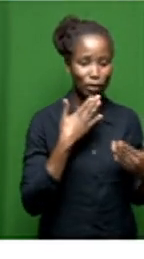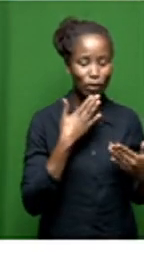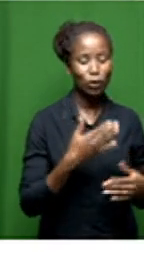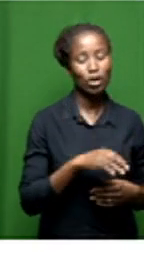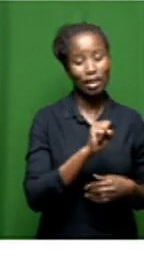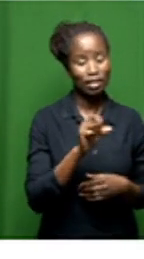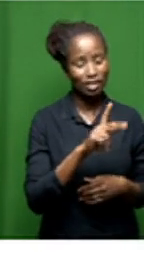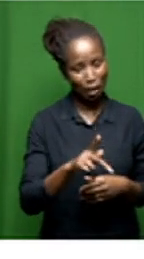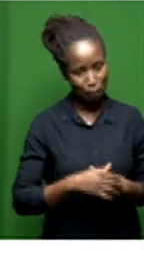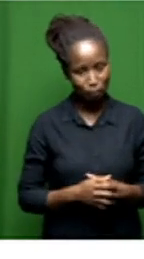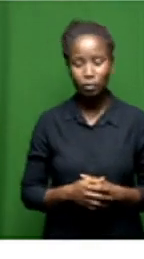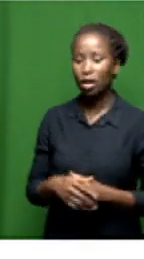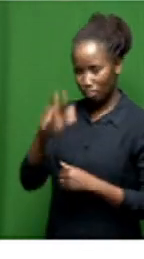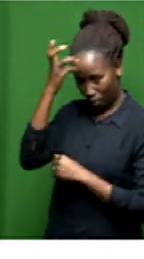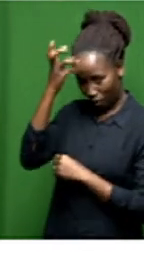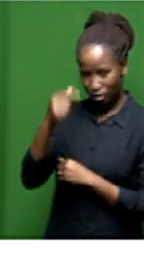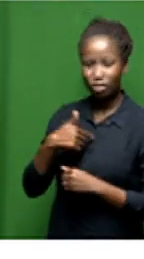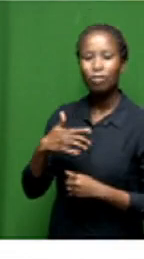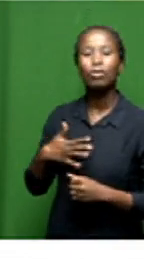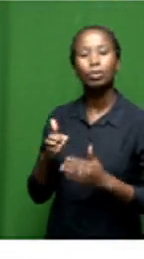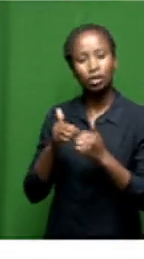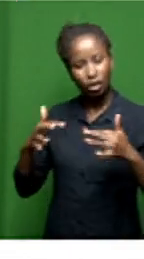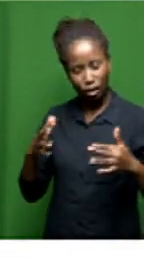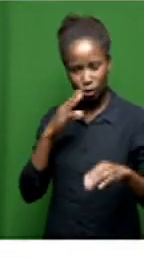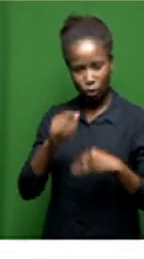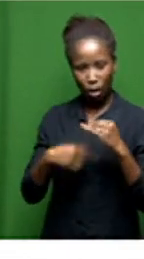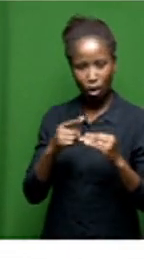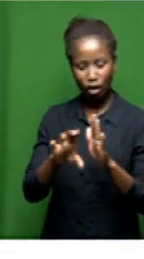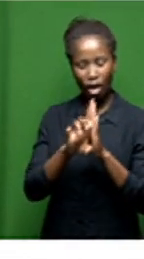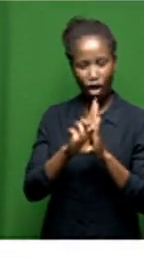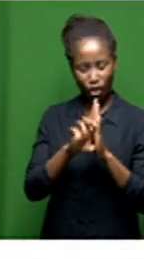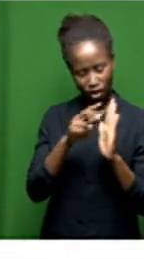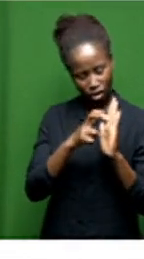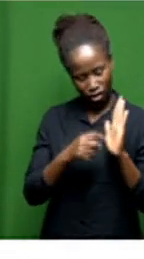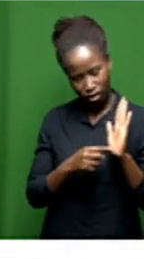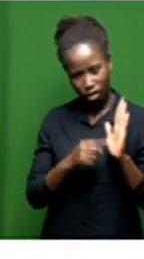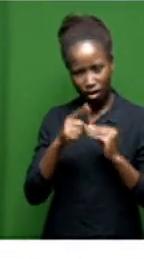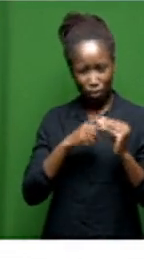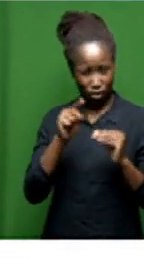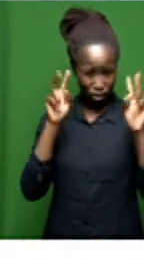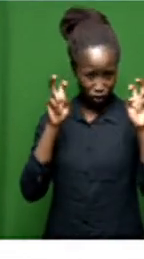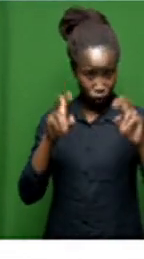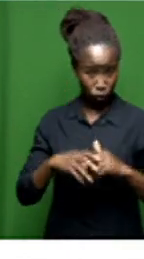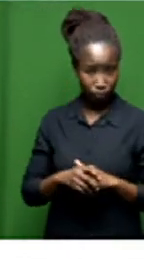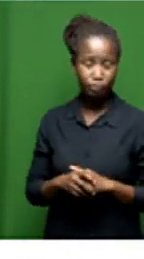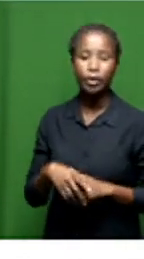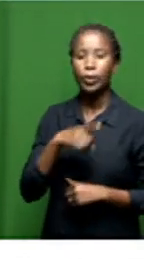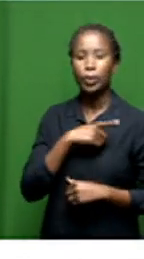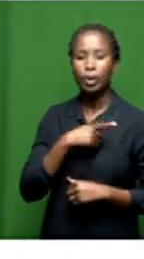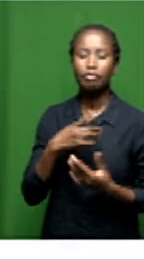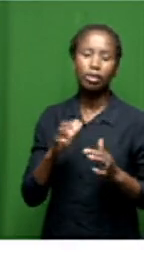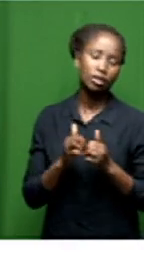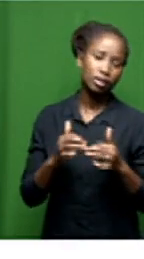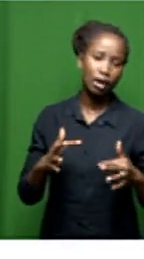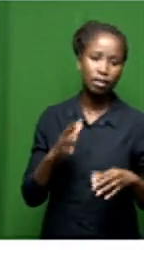Professor, I want to start by just taking a look at the ethics around this particular matter, because we started out with